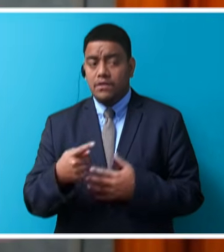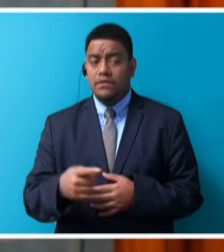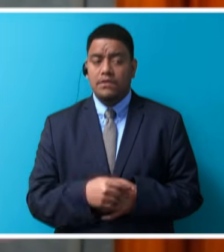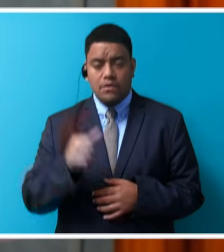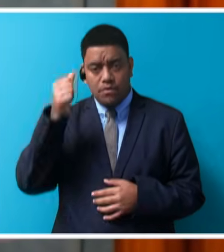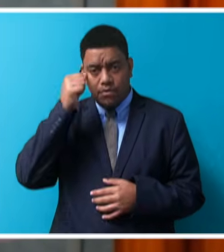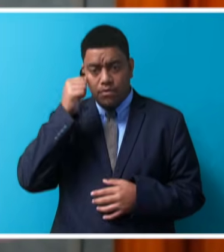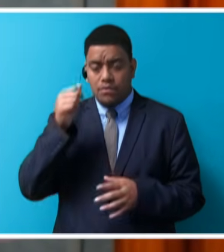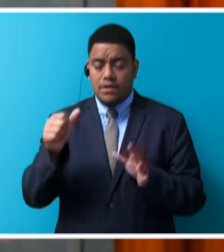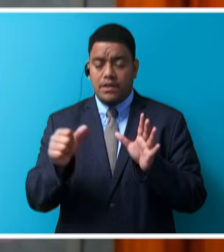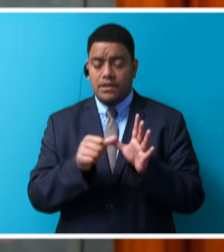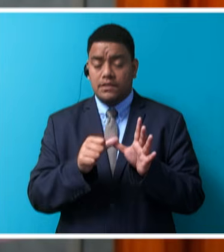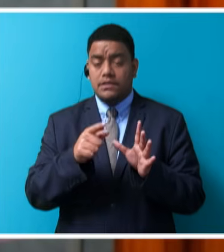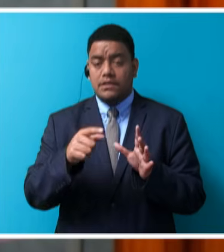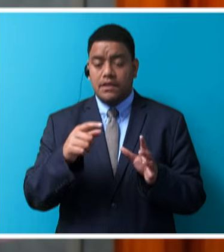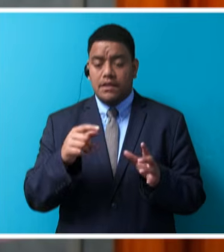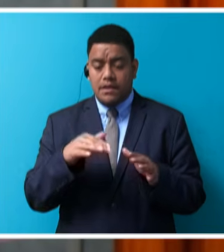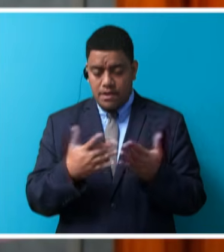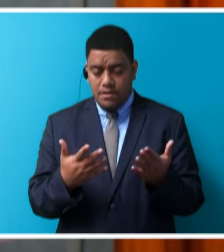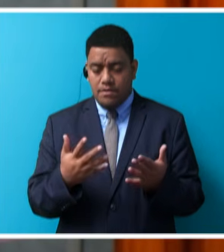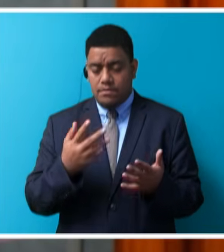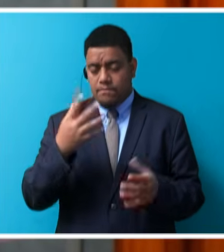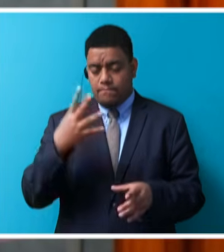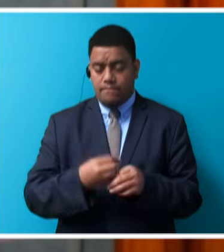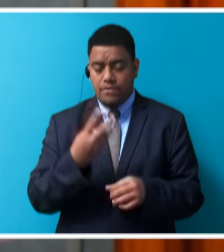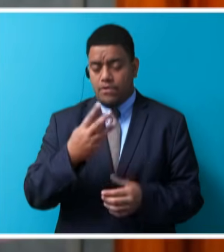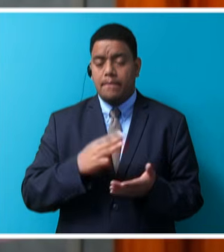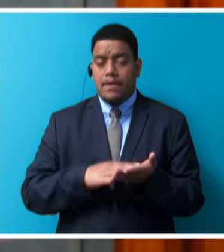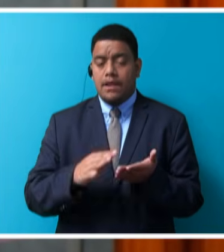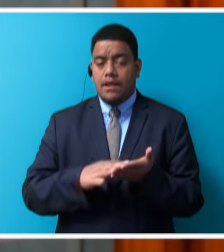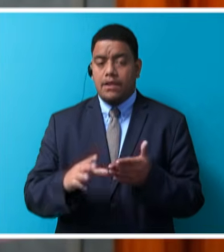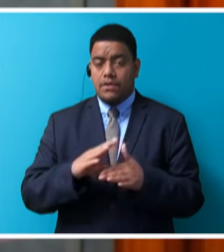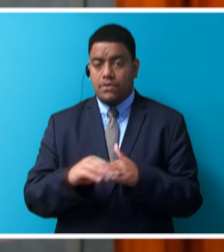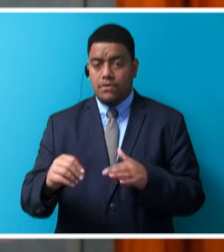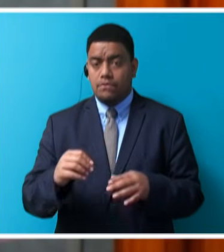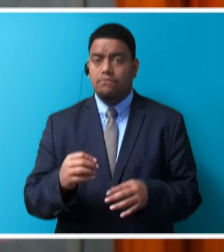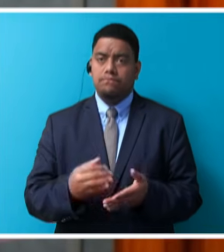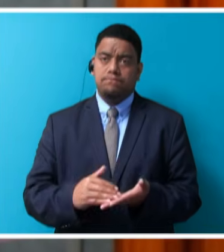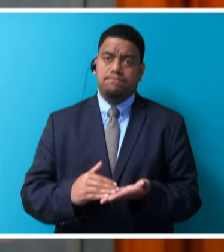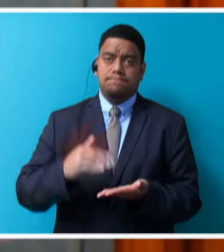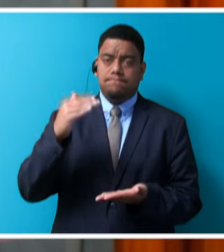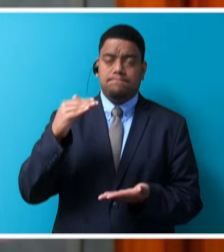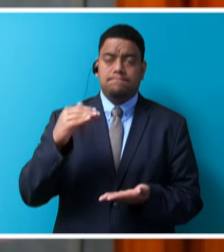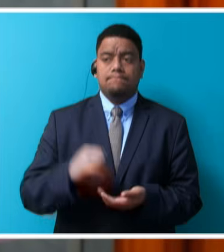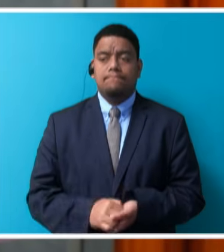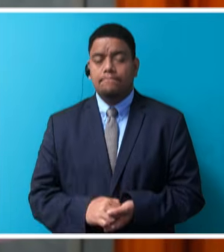as CAV, has been allocated $3 million, an increase of approximately